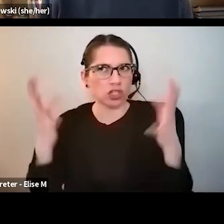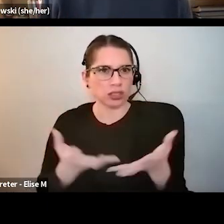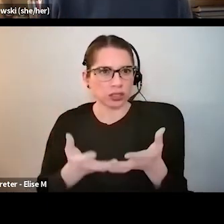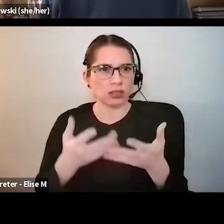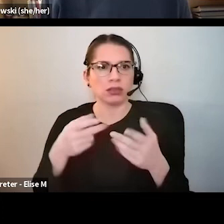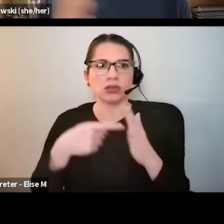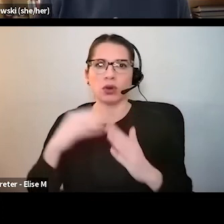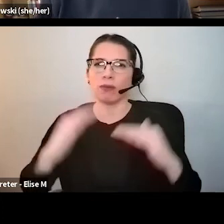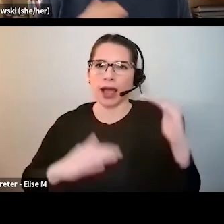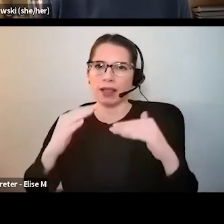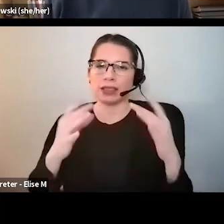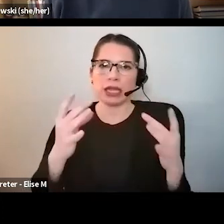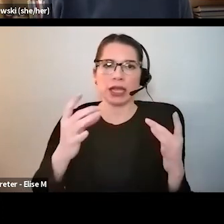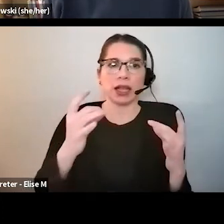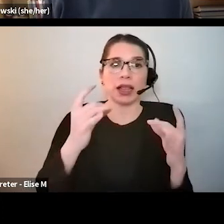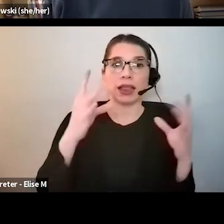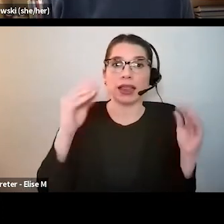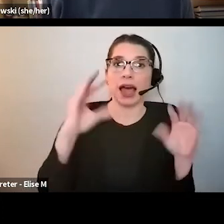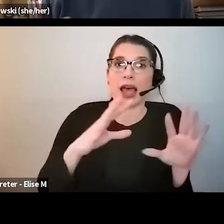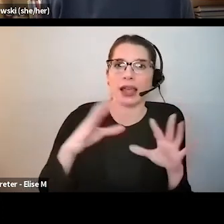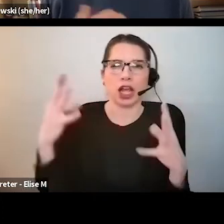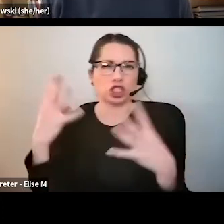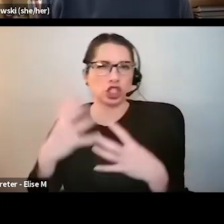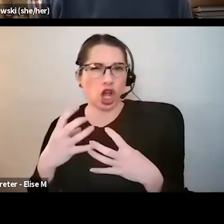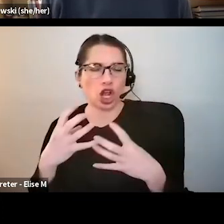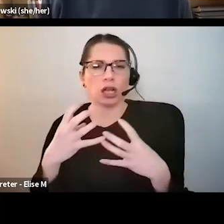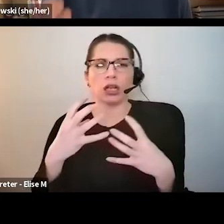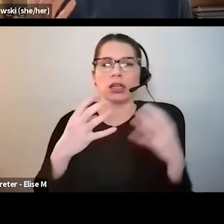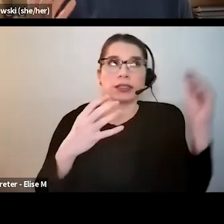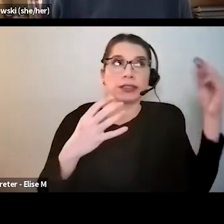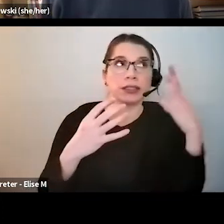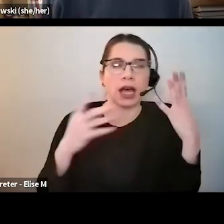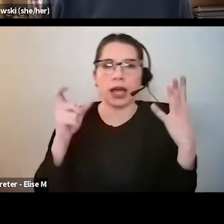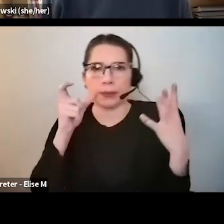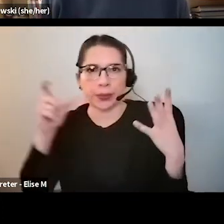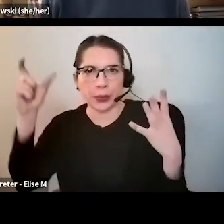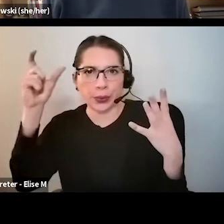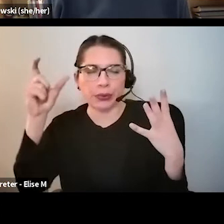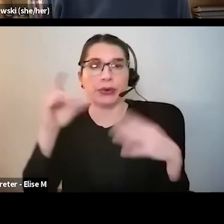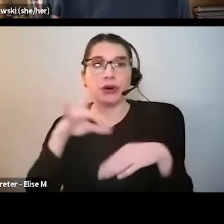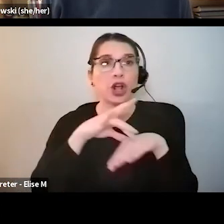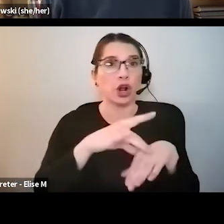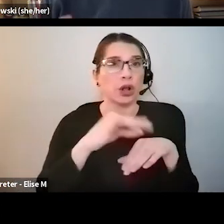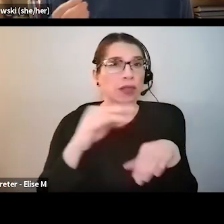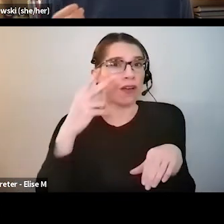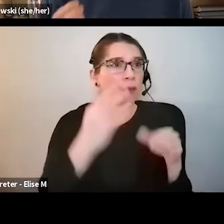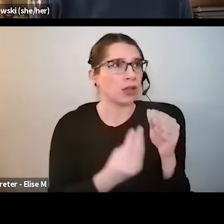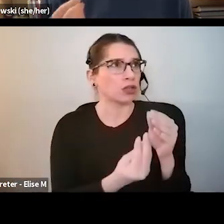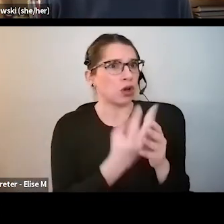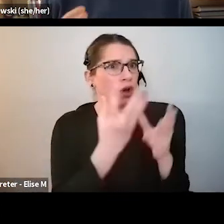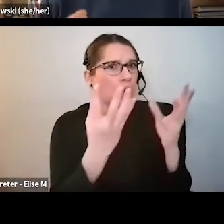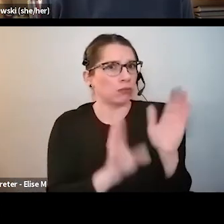light and dark, sun and moon. The flourishing earth of Mexico, personified as a woman